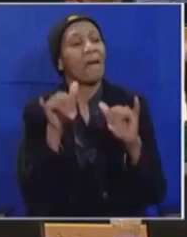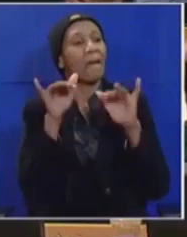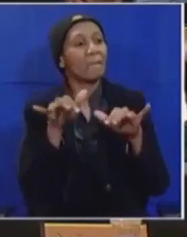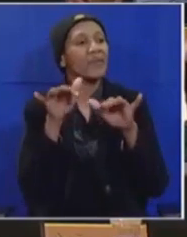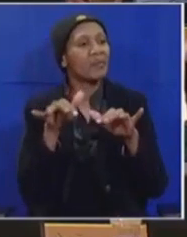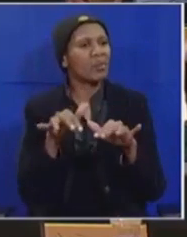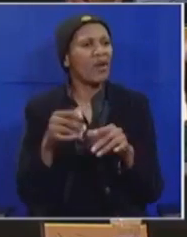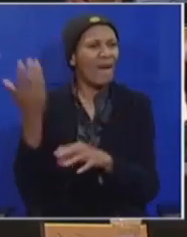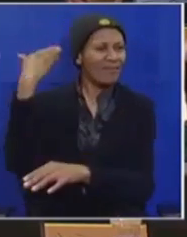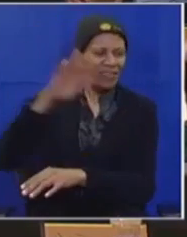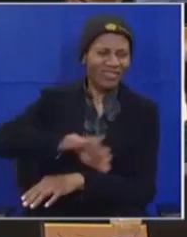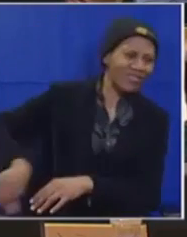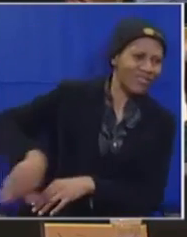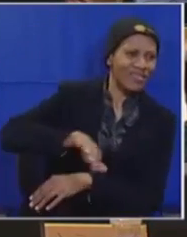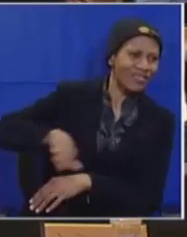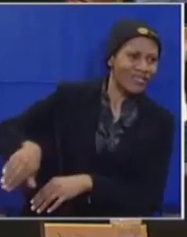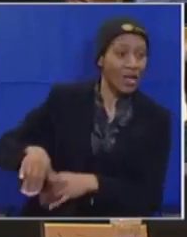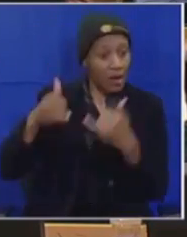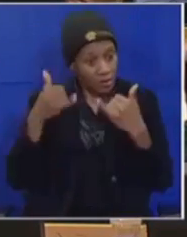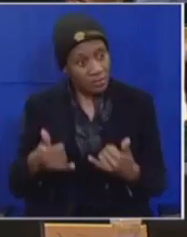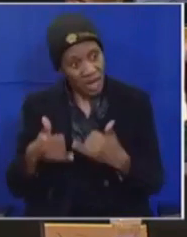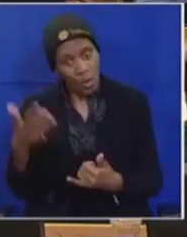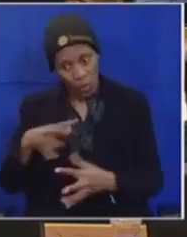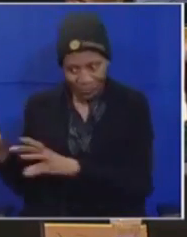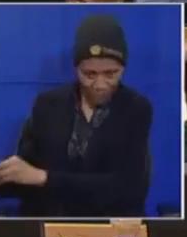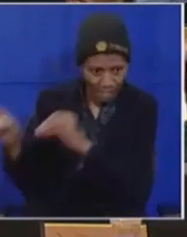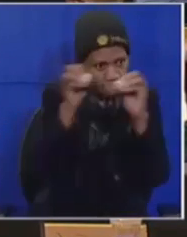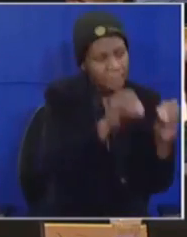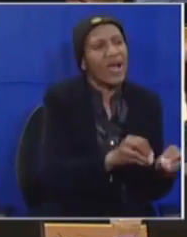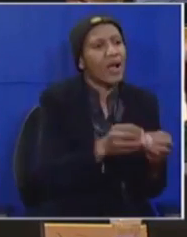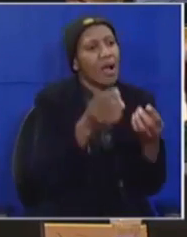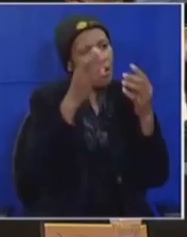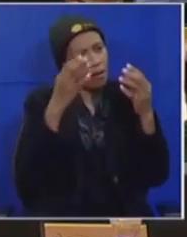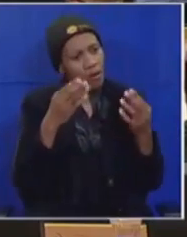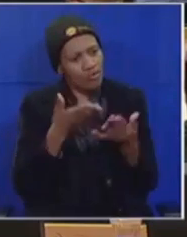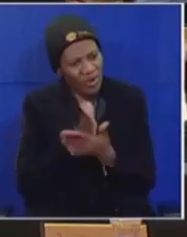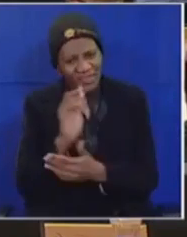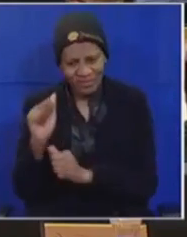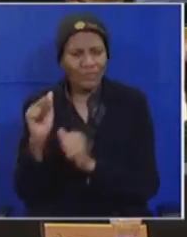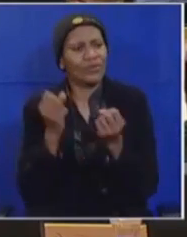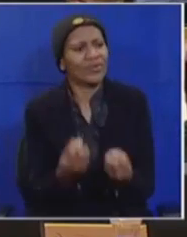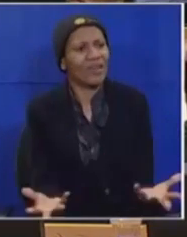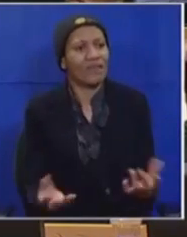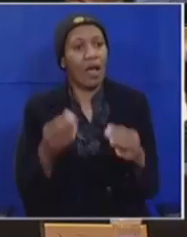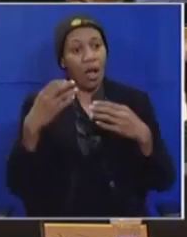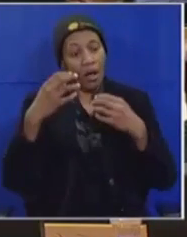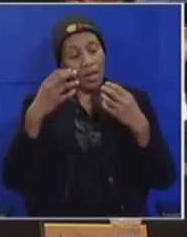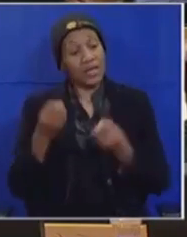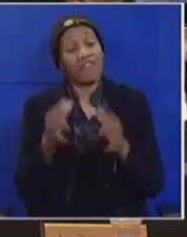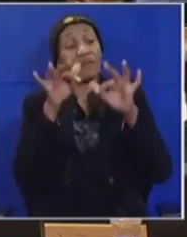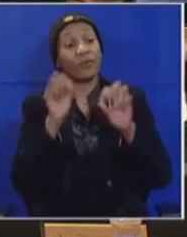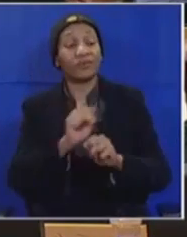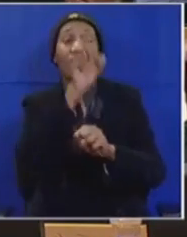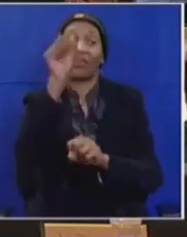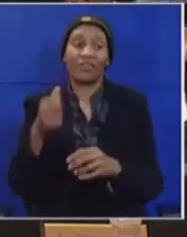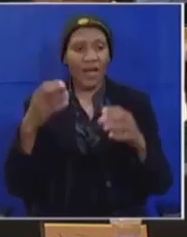behind, which are already in your hands within the Constitution, so we can give title to South Africans who